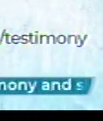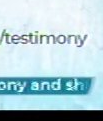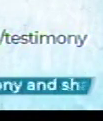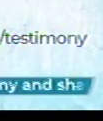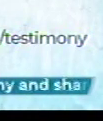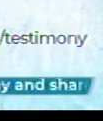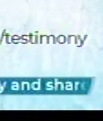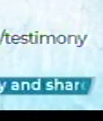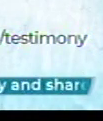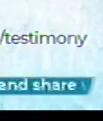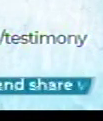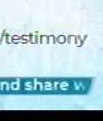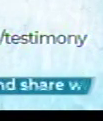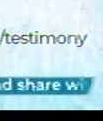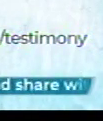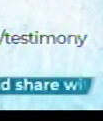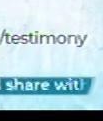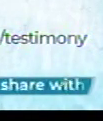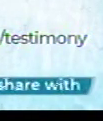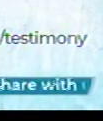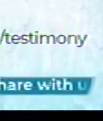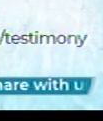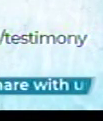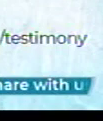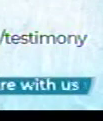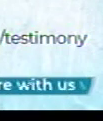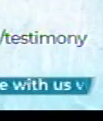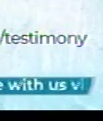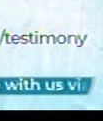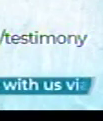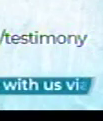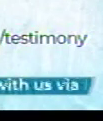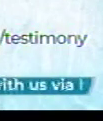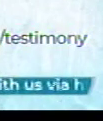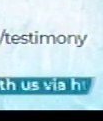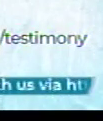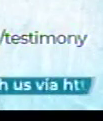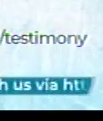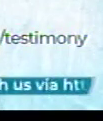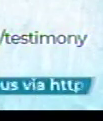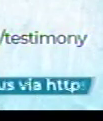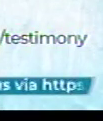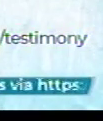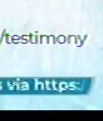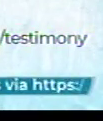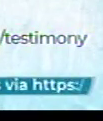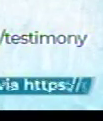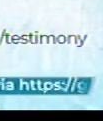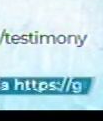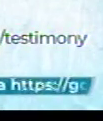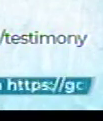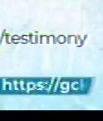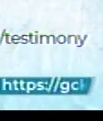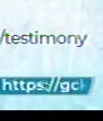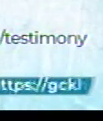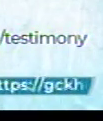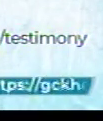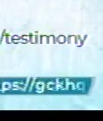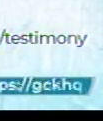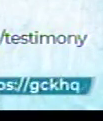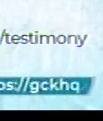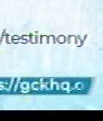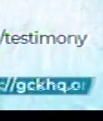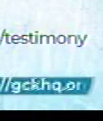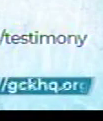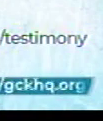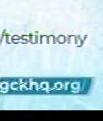Now, check yourself. Whatever you don't do before, begin to do it. Don't sit down, don't sit down, don't go away.